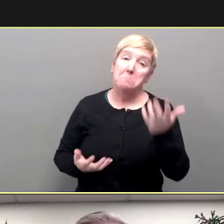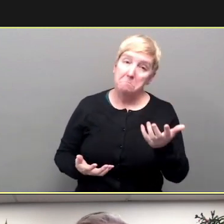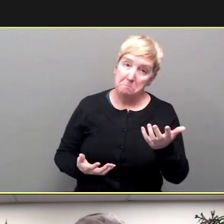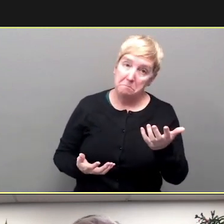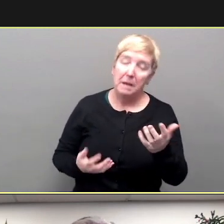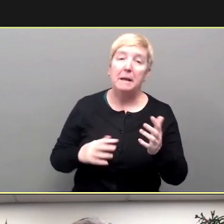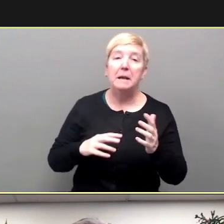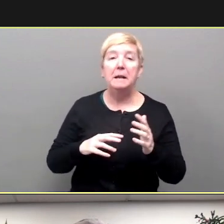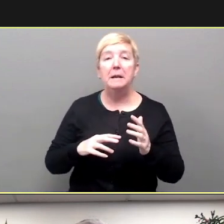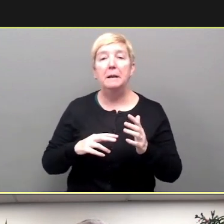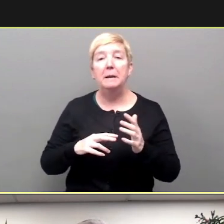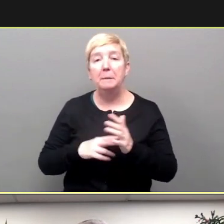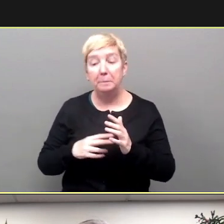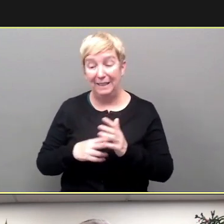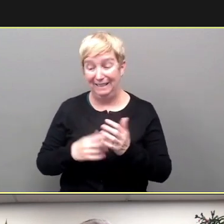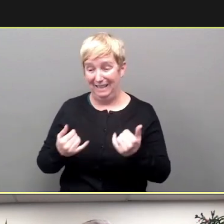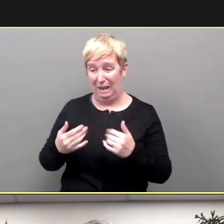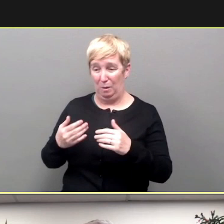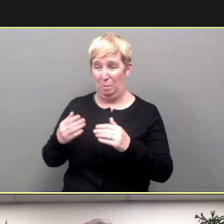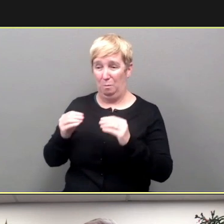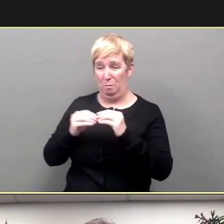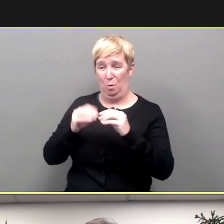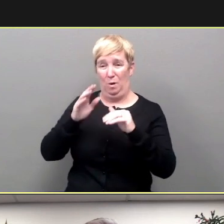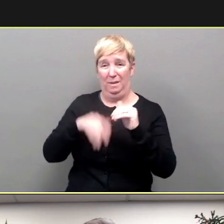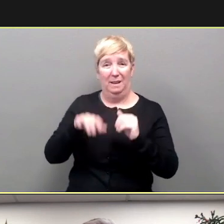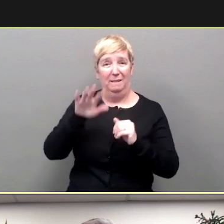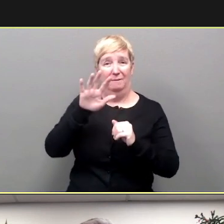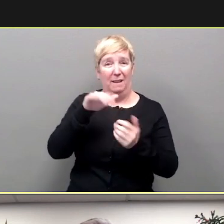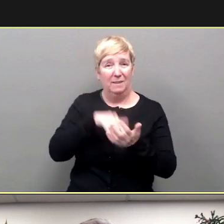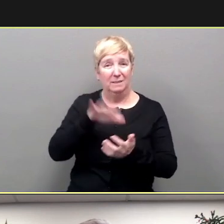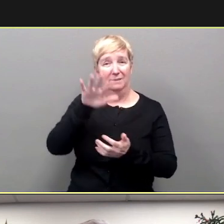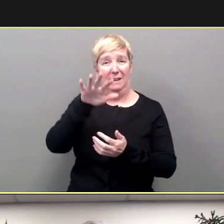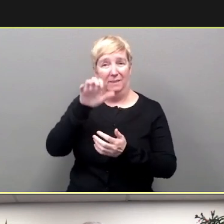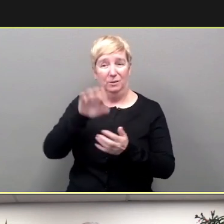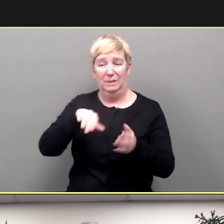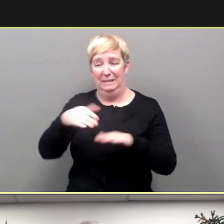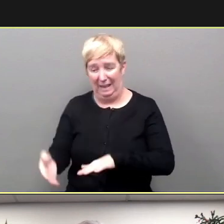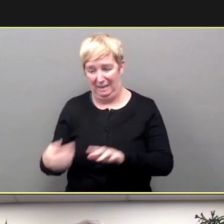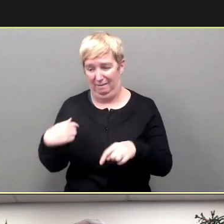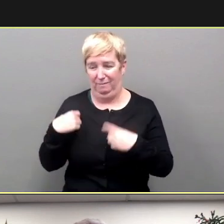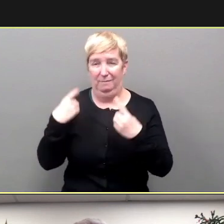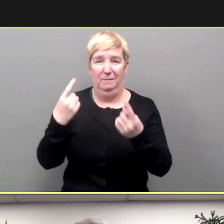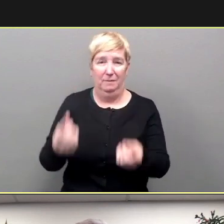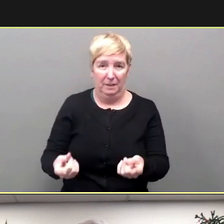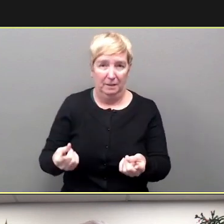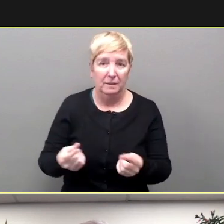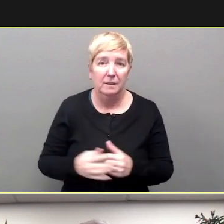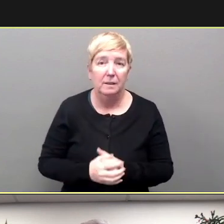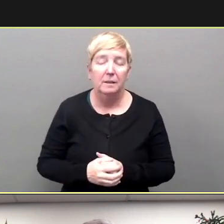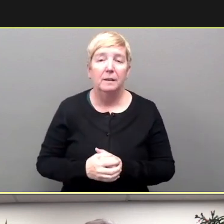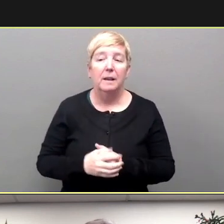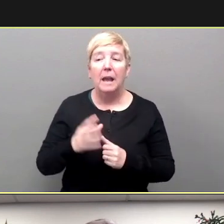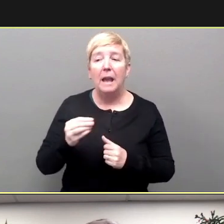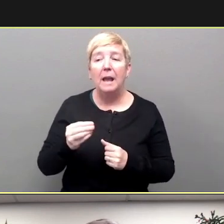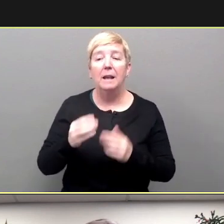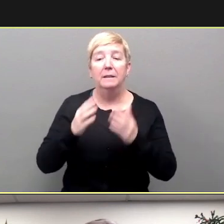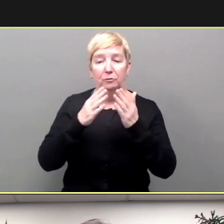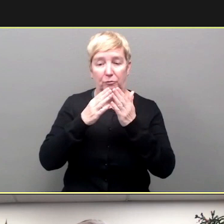over 5,500 deaths in the state since the beginning of the pandemic. And in general,